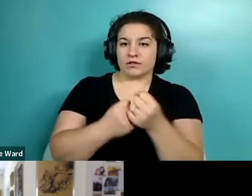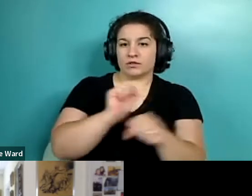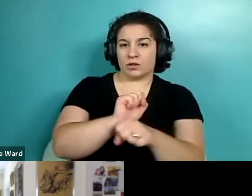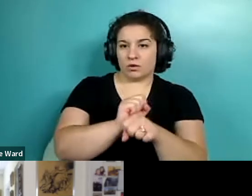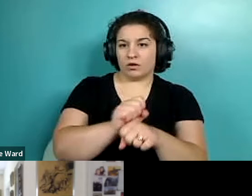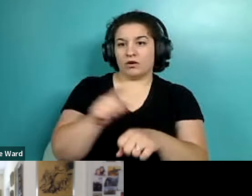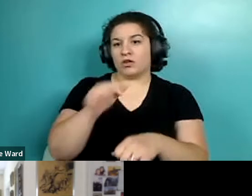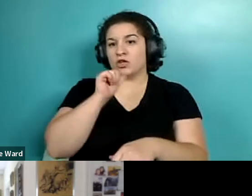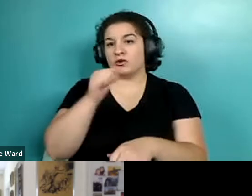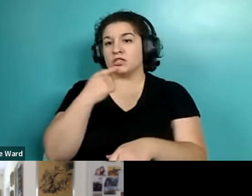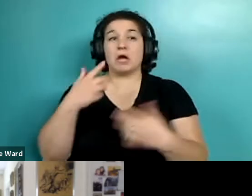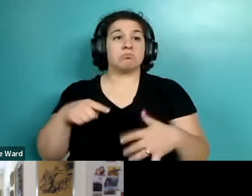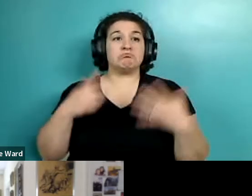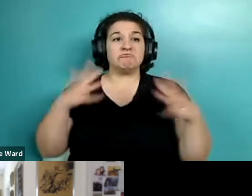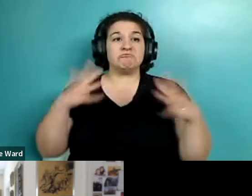now. You kept going.